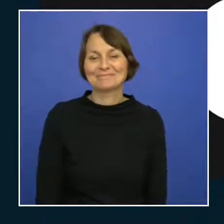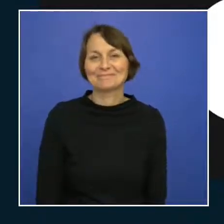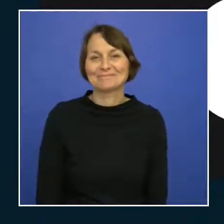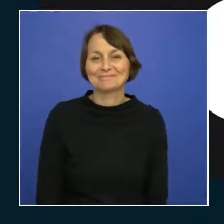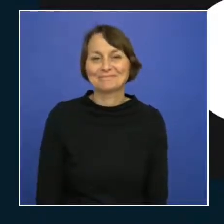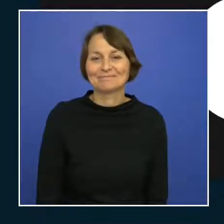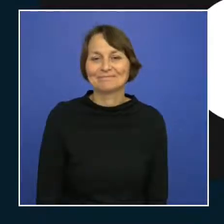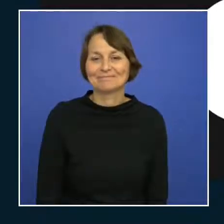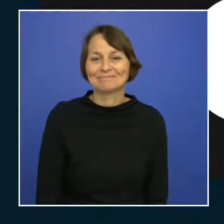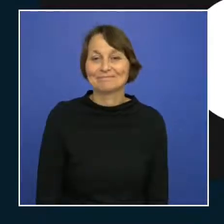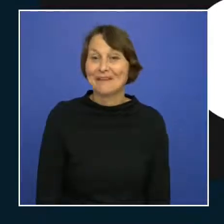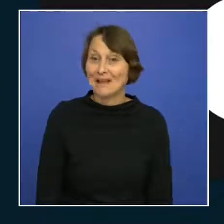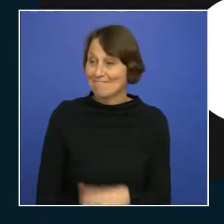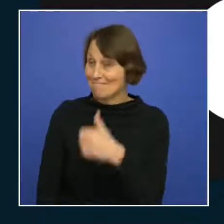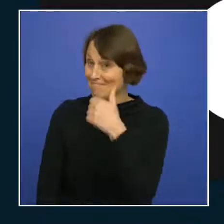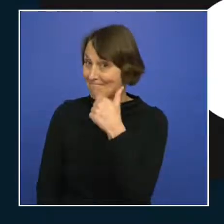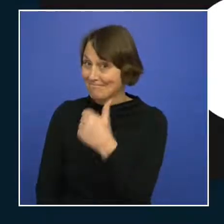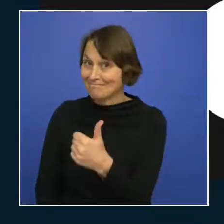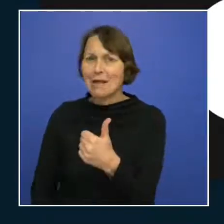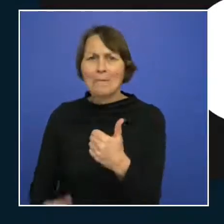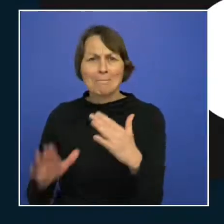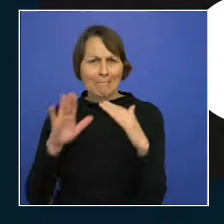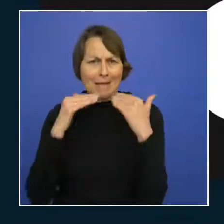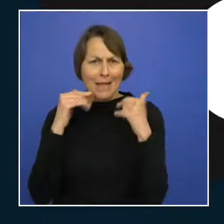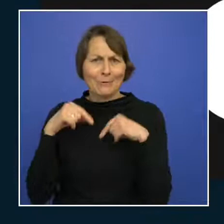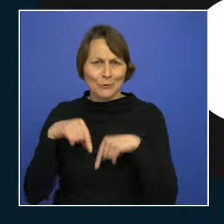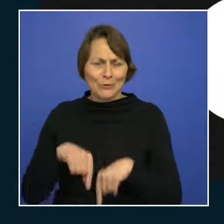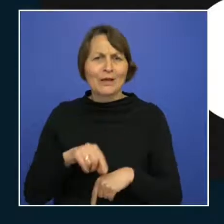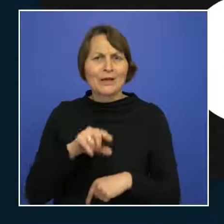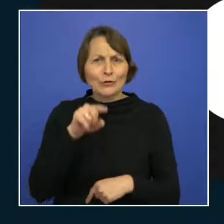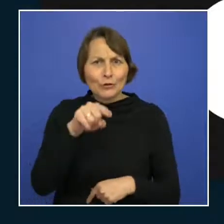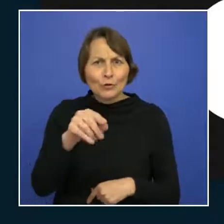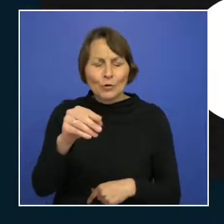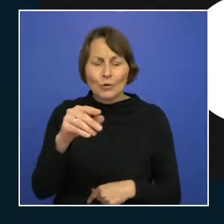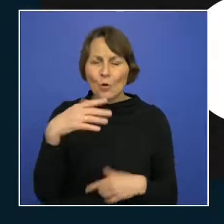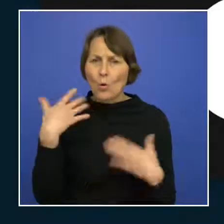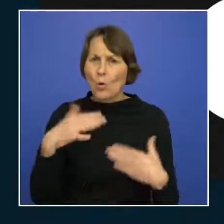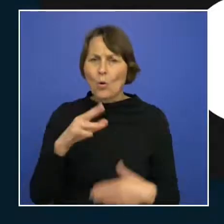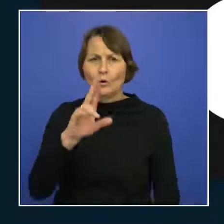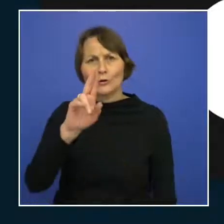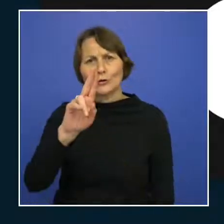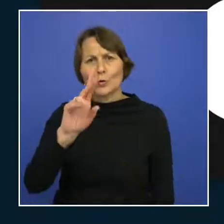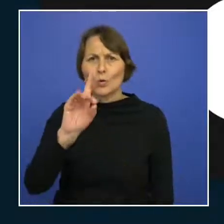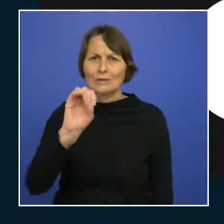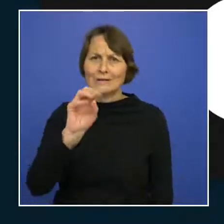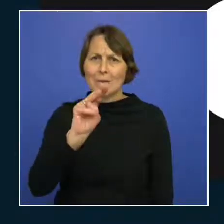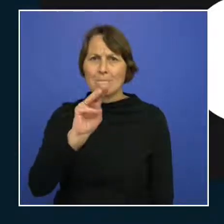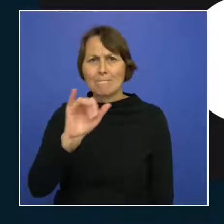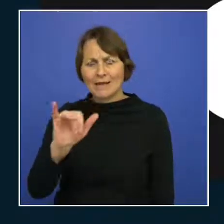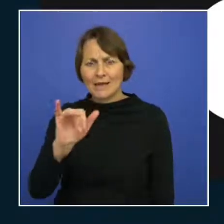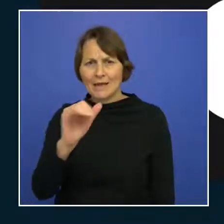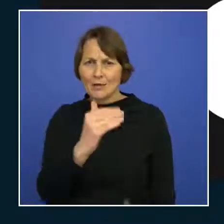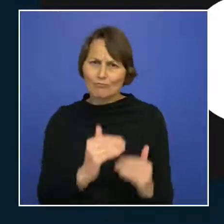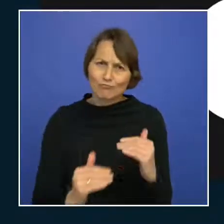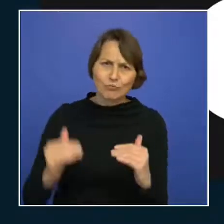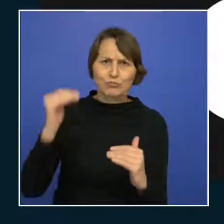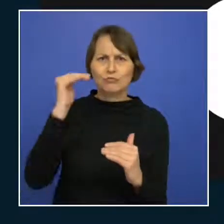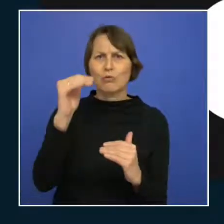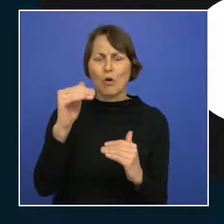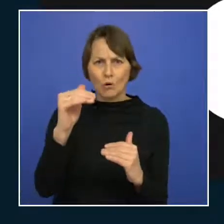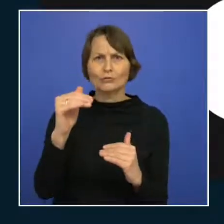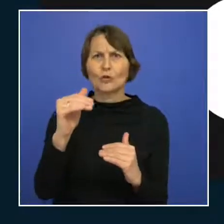Awesome, and we're really glad to have you here, a Udemy pro, right? A famous Udemy contributor. So this is bound to be